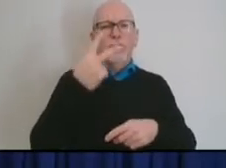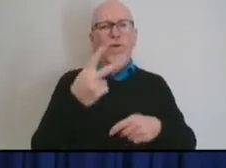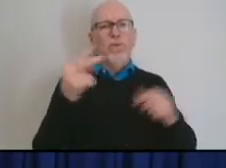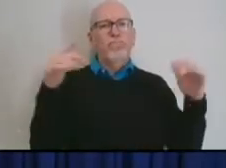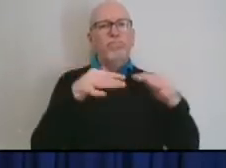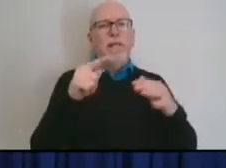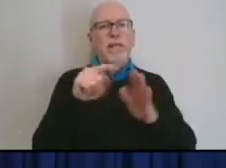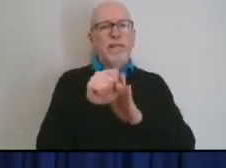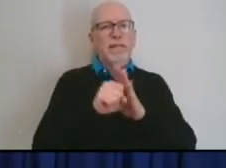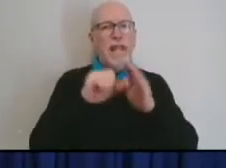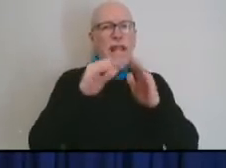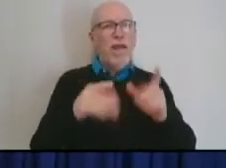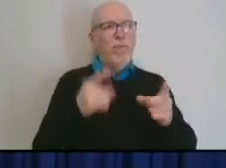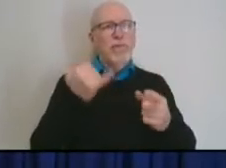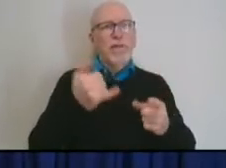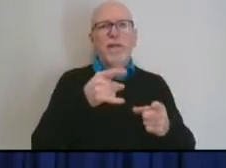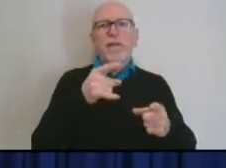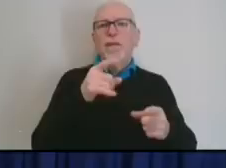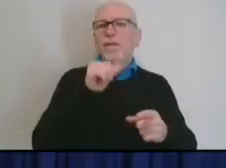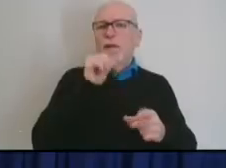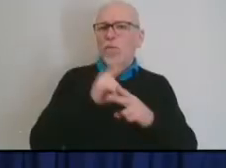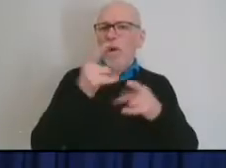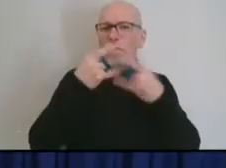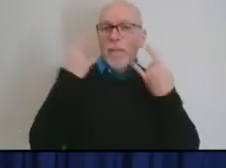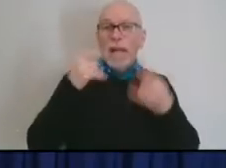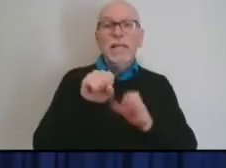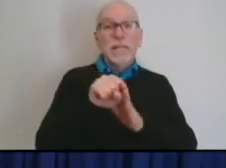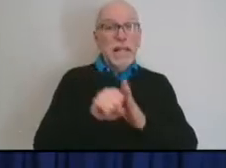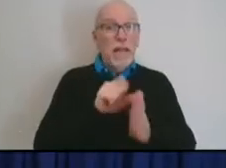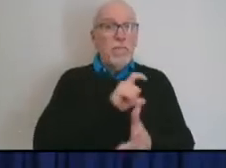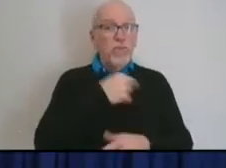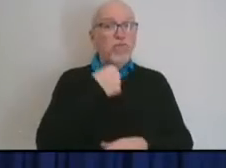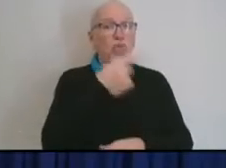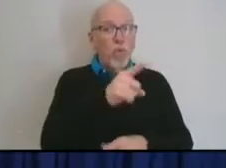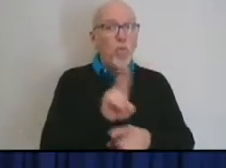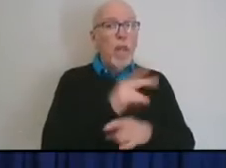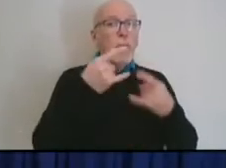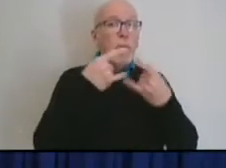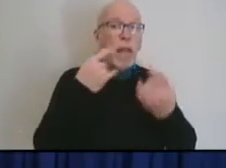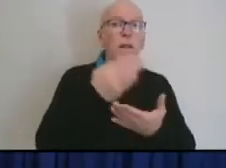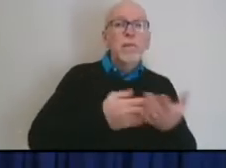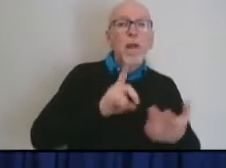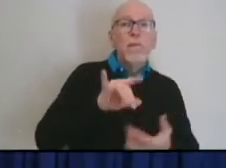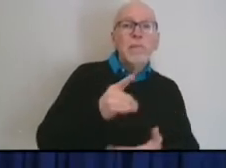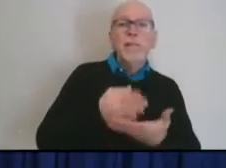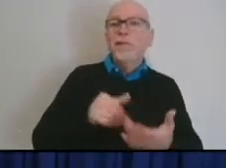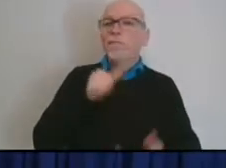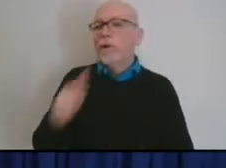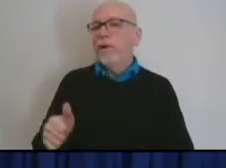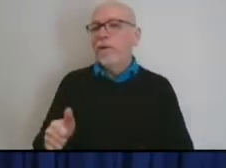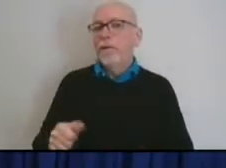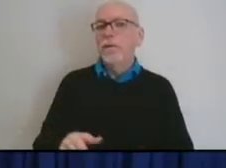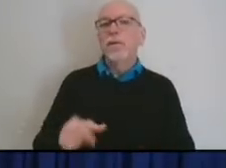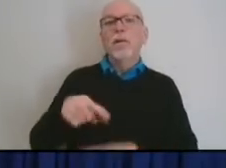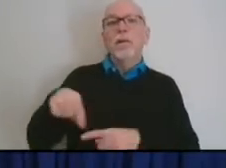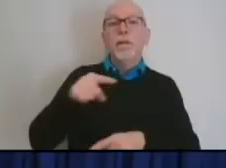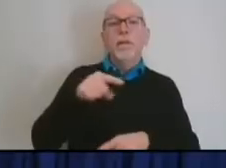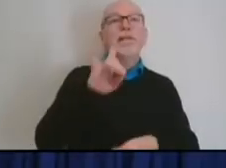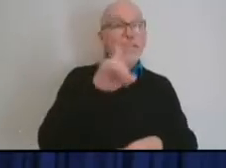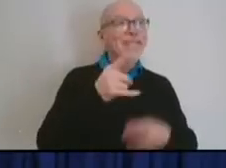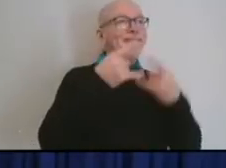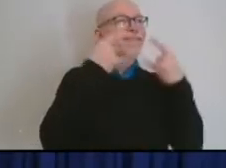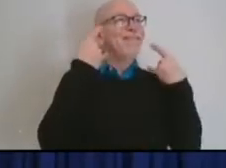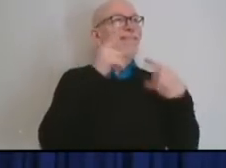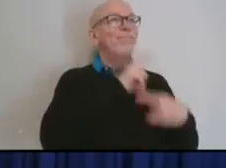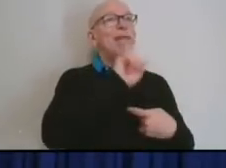House not wearing masks. State police asked them to put masks on. Some of them did, some of them didn't. Some of those that did took them off when state police